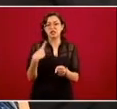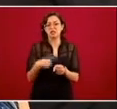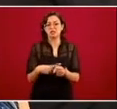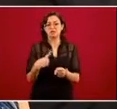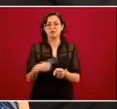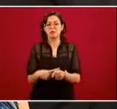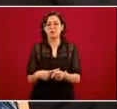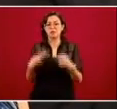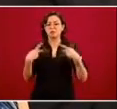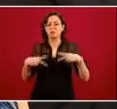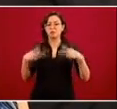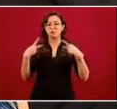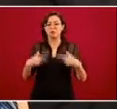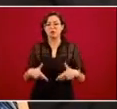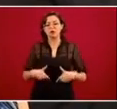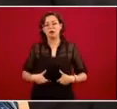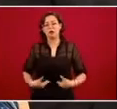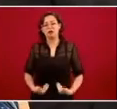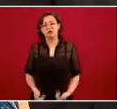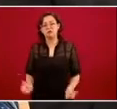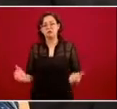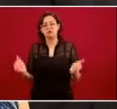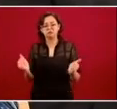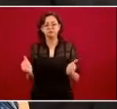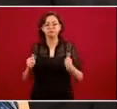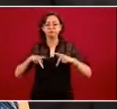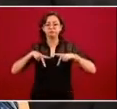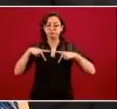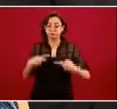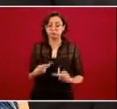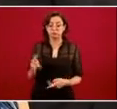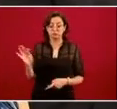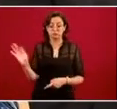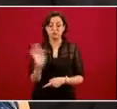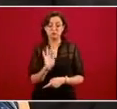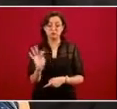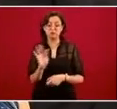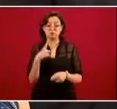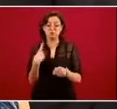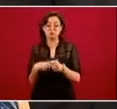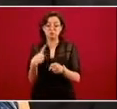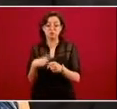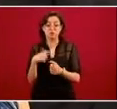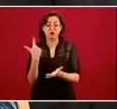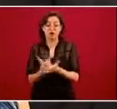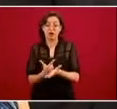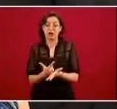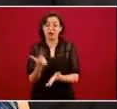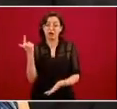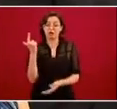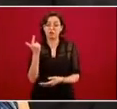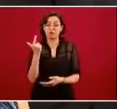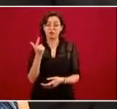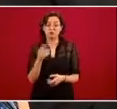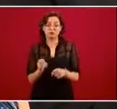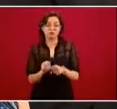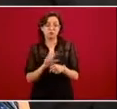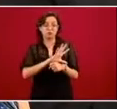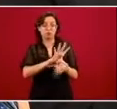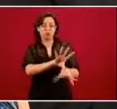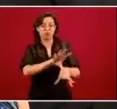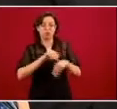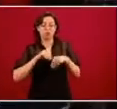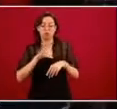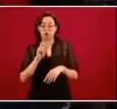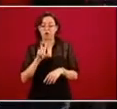patients, my question is related to malnourishment, to malnutrition. Is